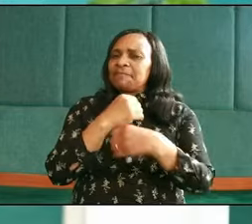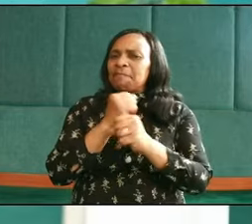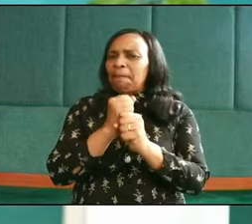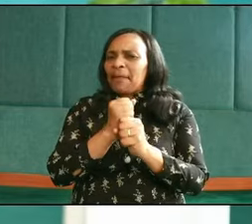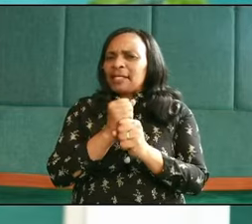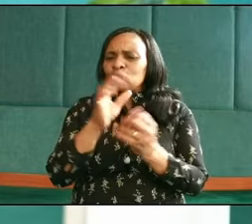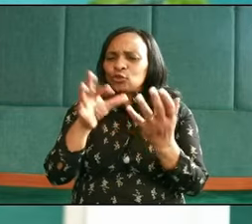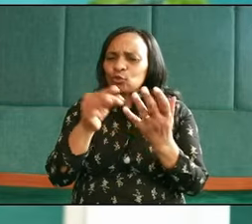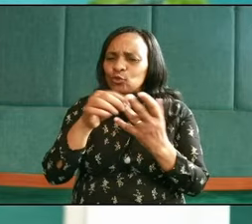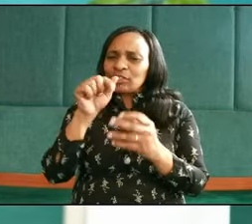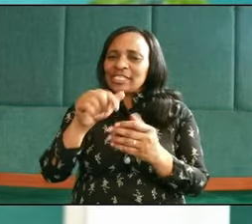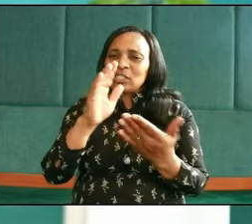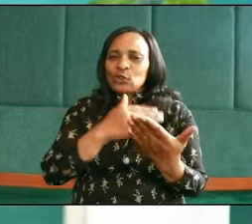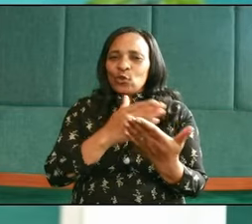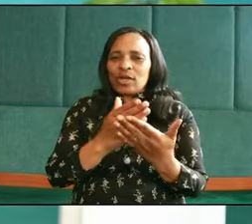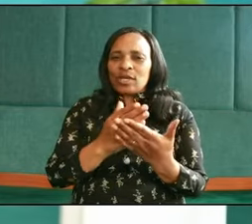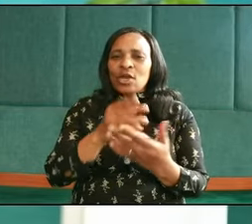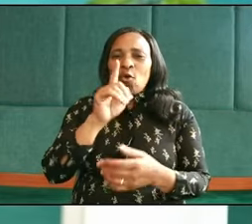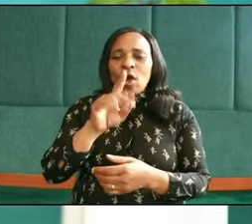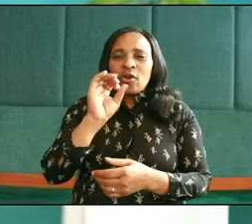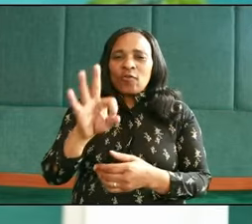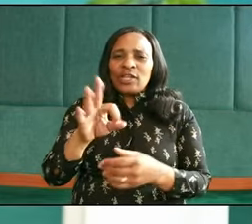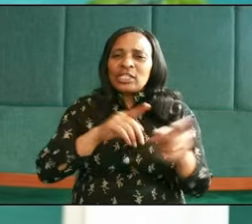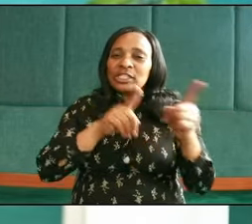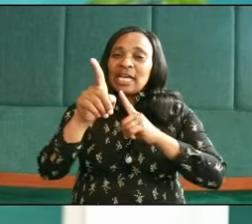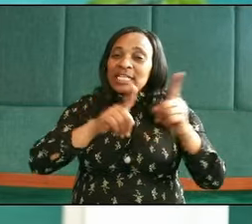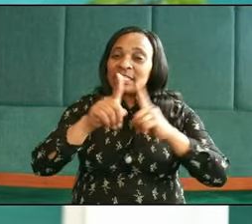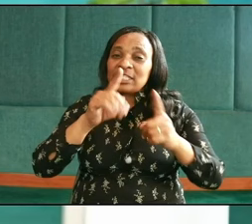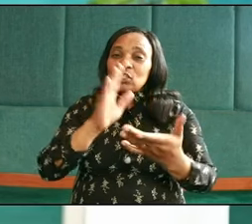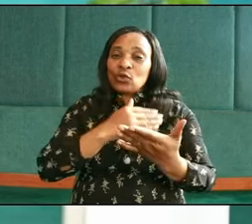what made Israelites choose this song as one of the pilgrimage songs?